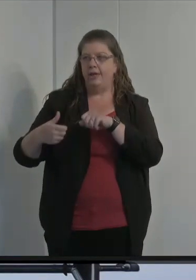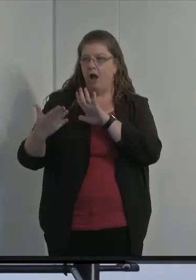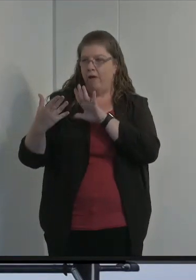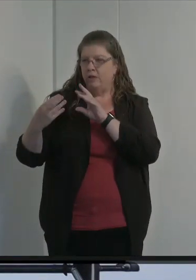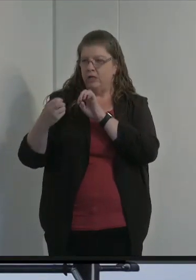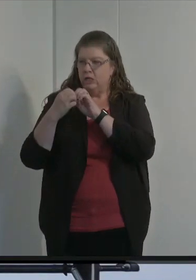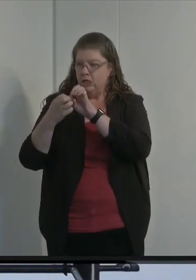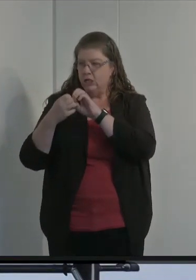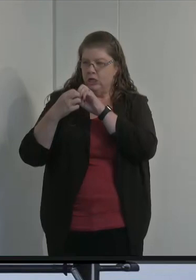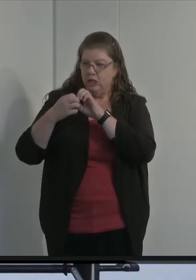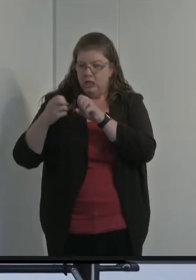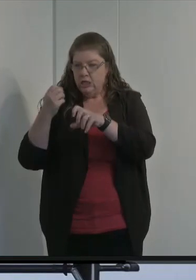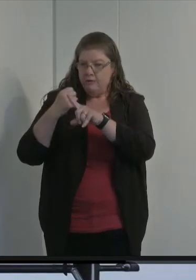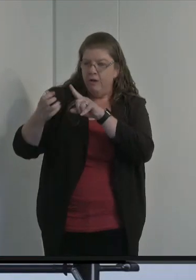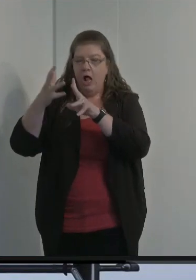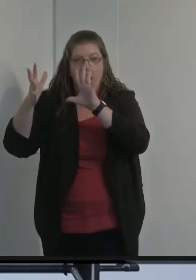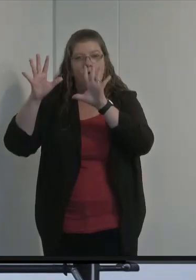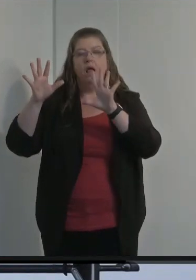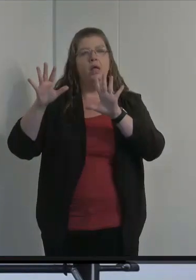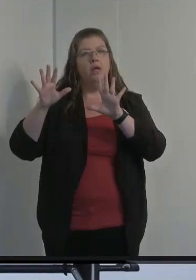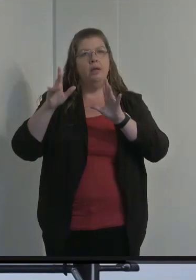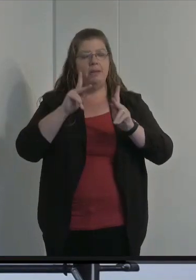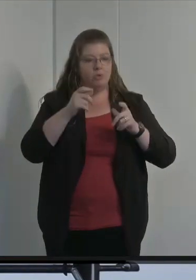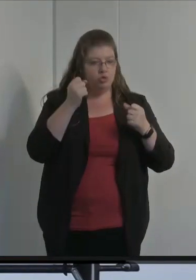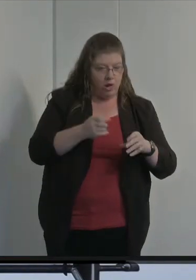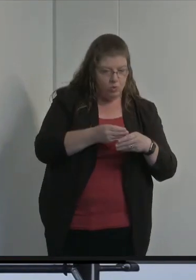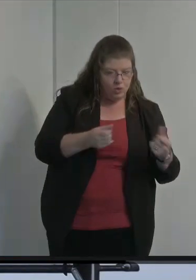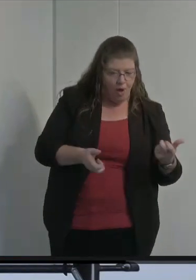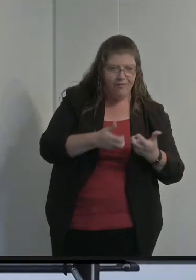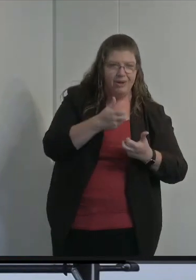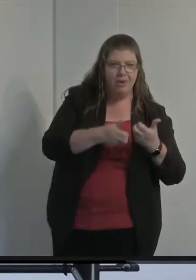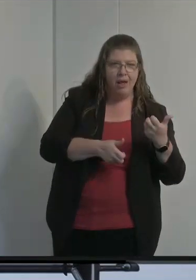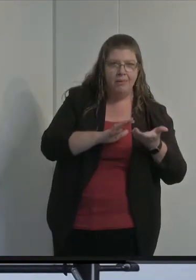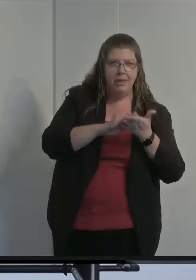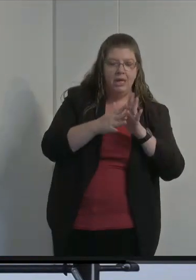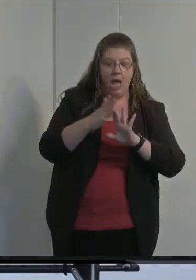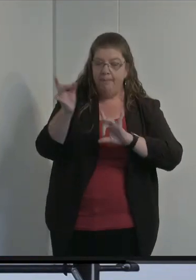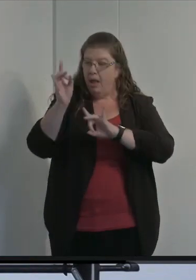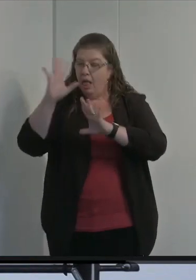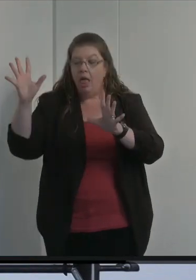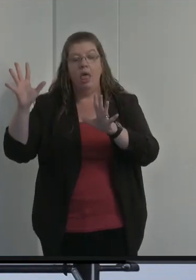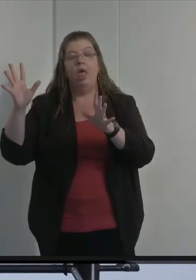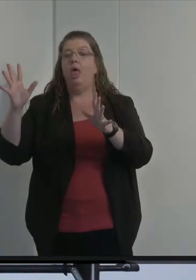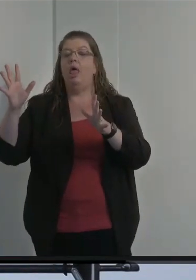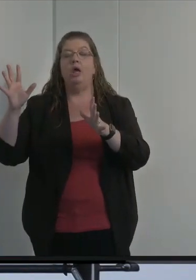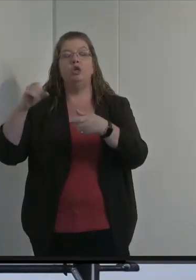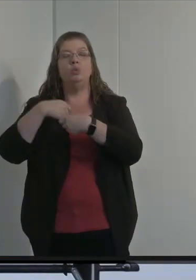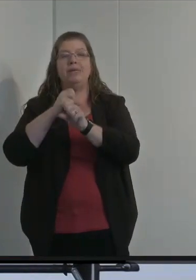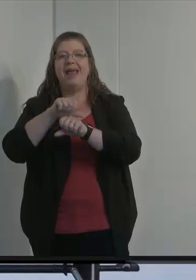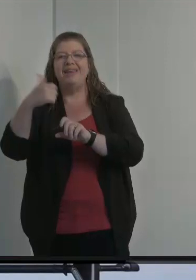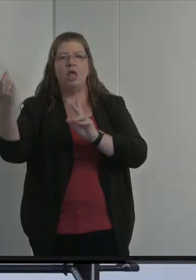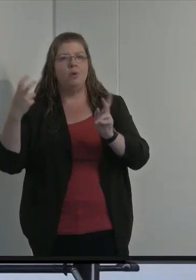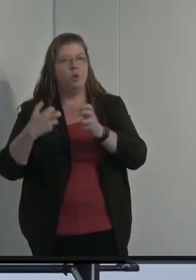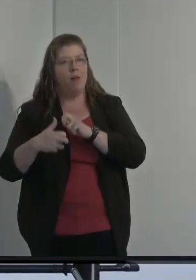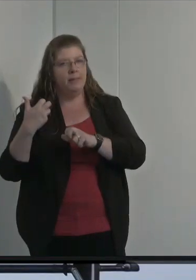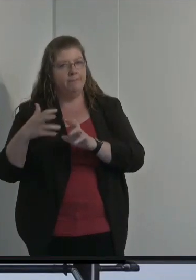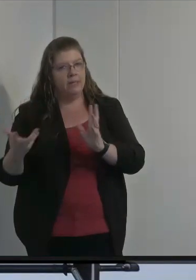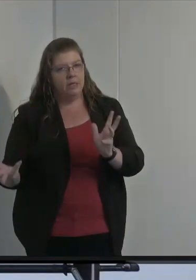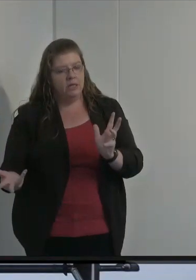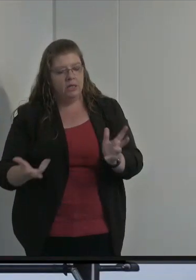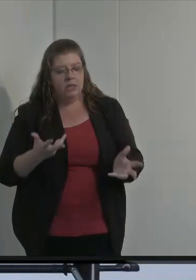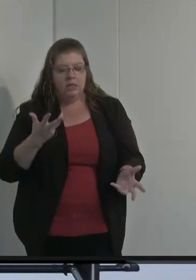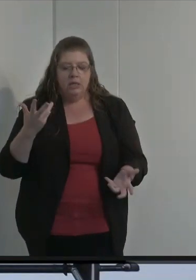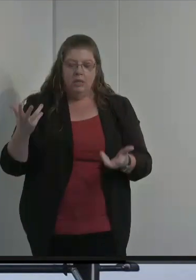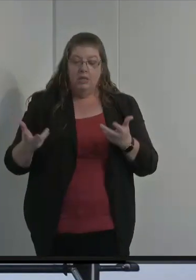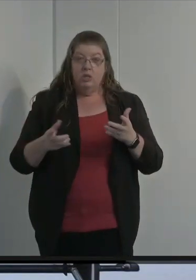between folks who are trying to intercede, trying to solve a problem, and in turn create another problem. So it is